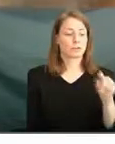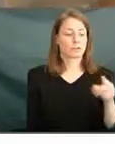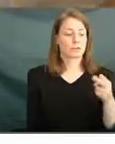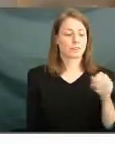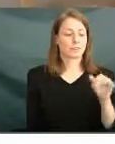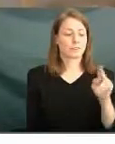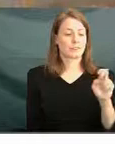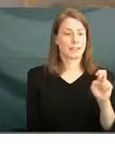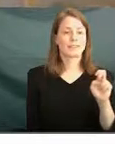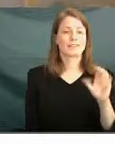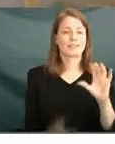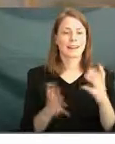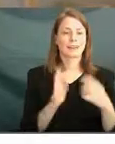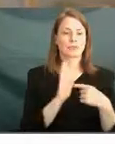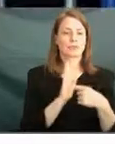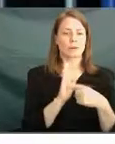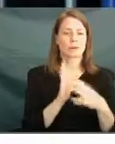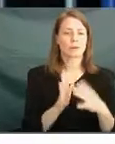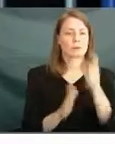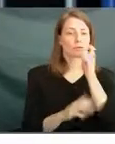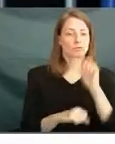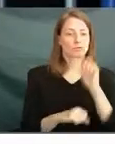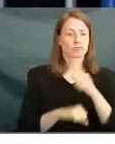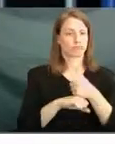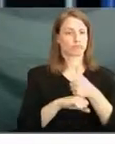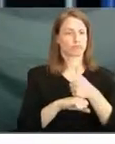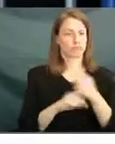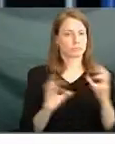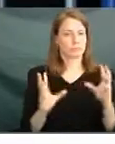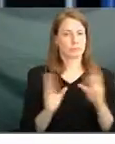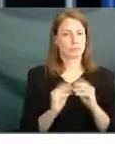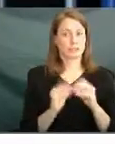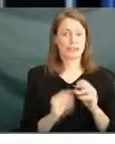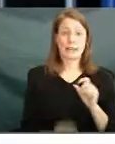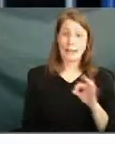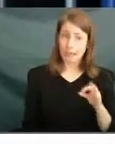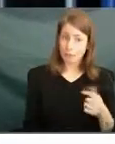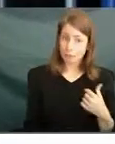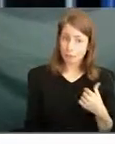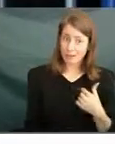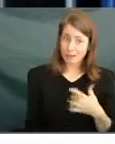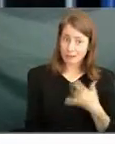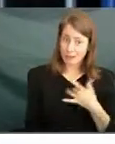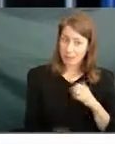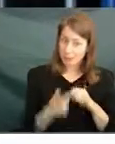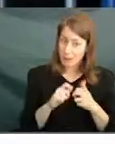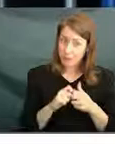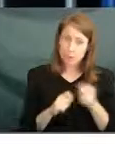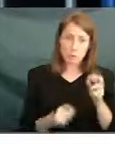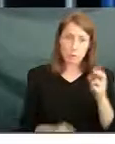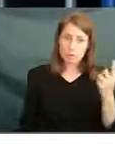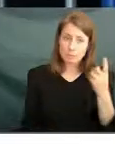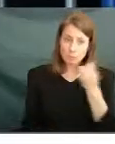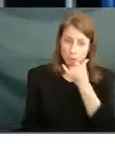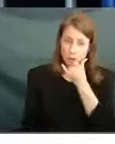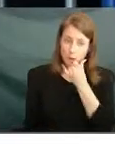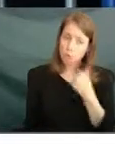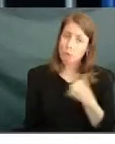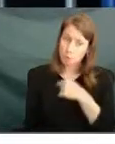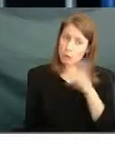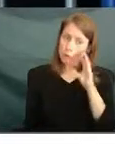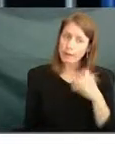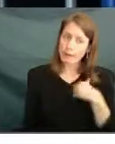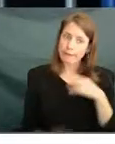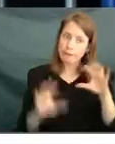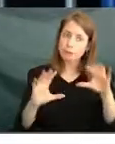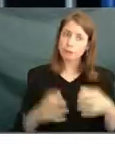If there are any problems in the class, or if we feel something's a bit wrong, then we just go into a group and then we talk about it, and then they'll say if